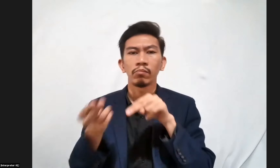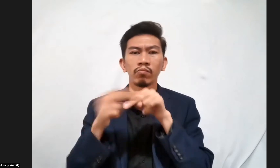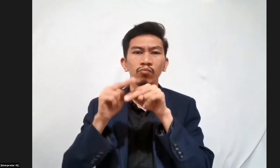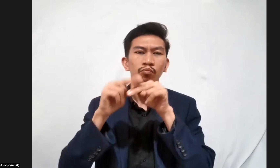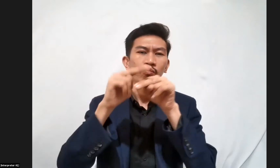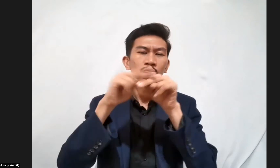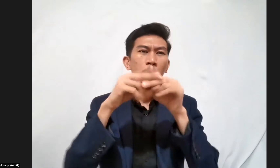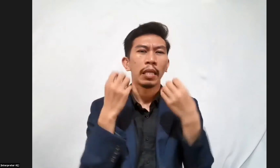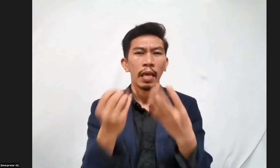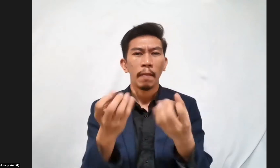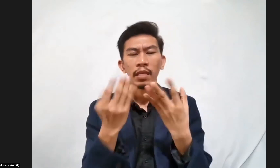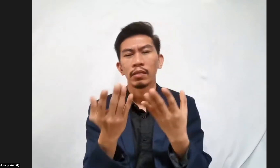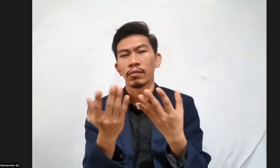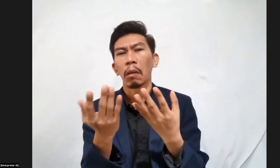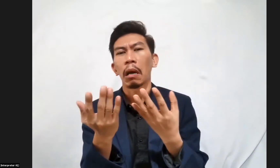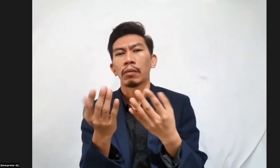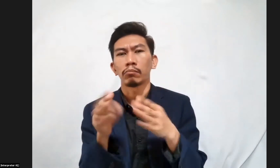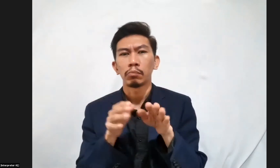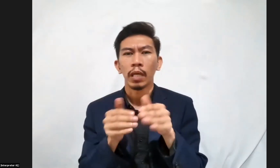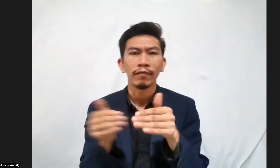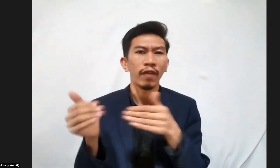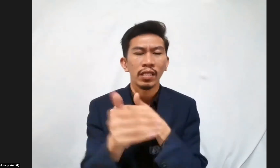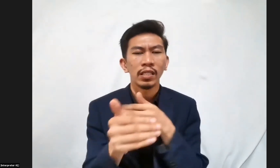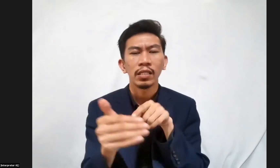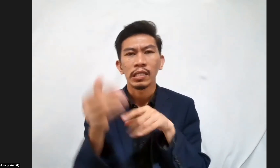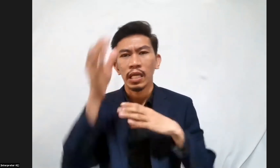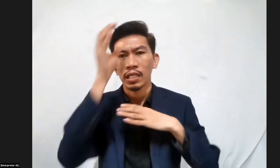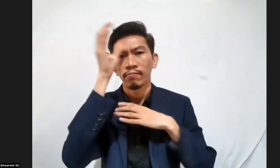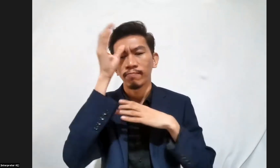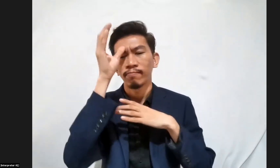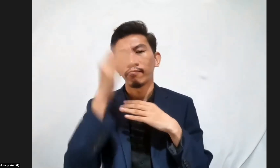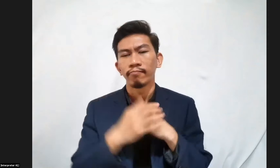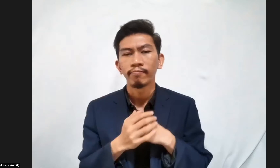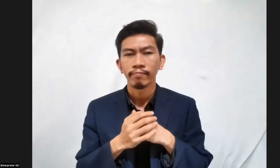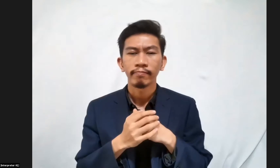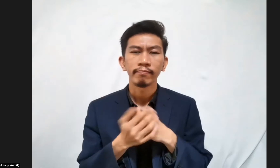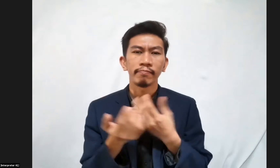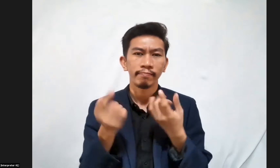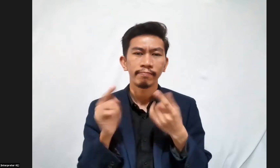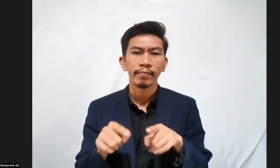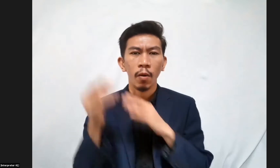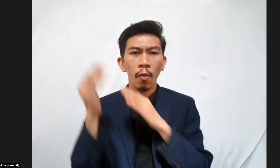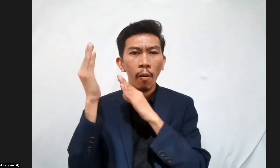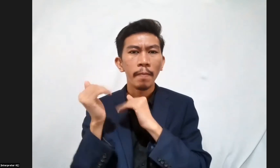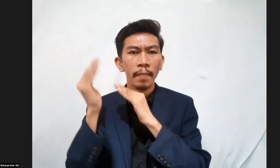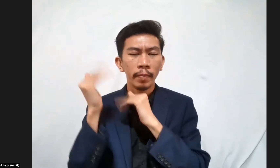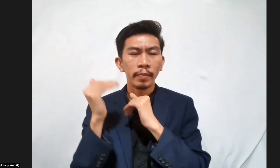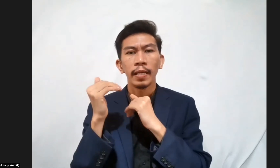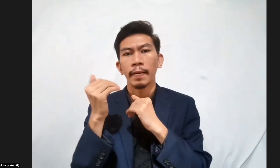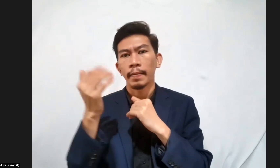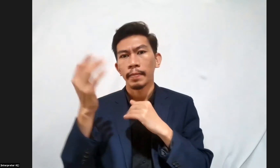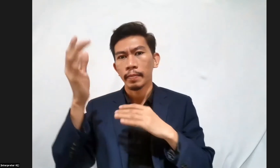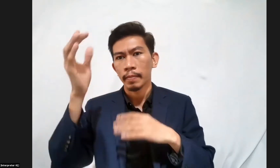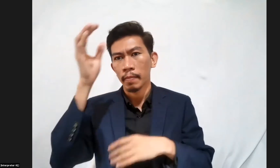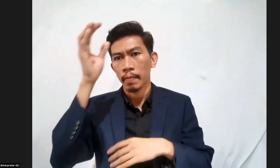cases. So that's what's happening, and hopefully patients are actually coming